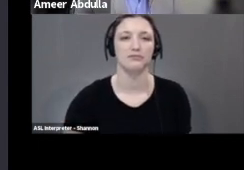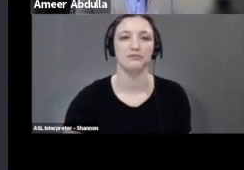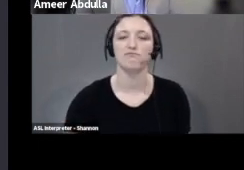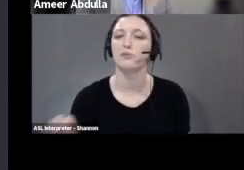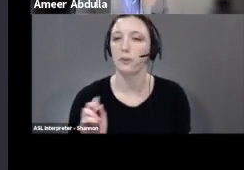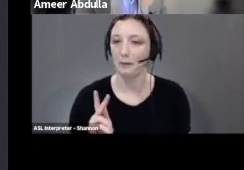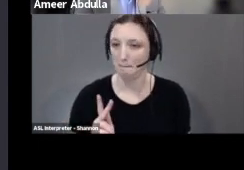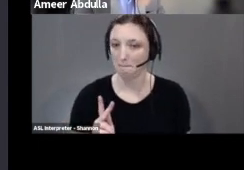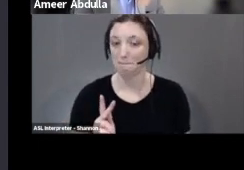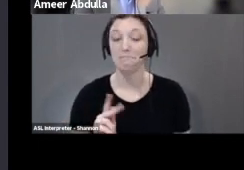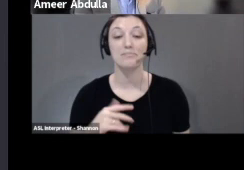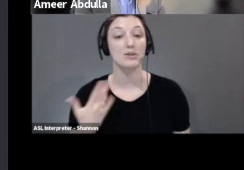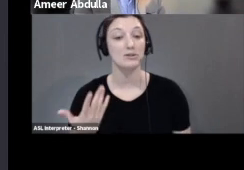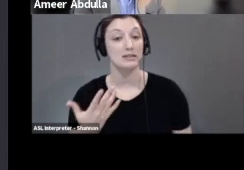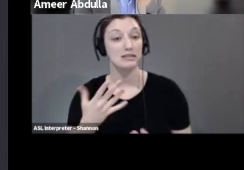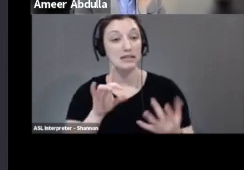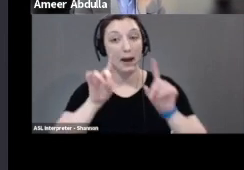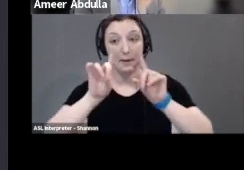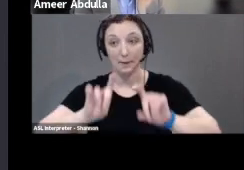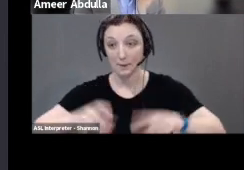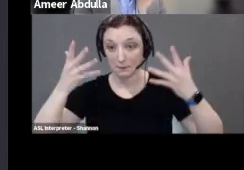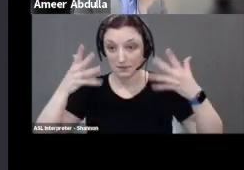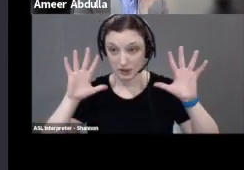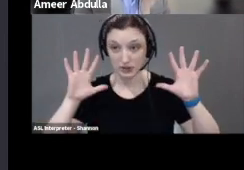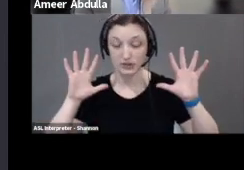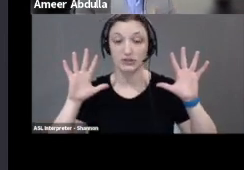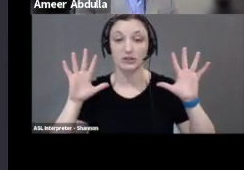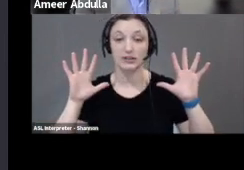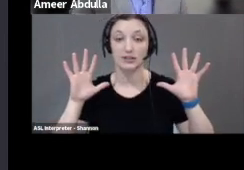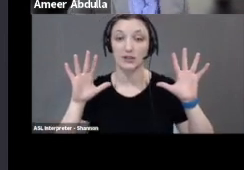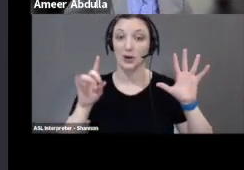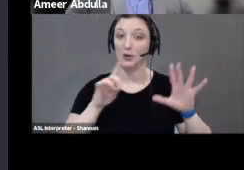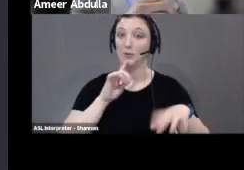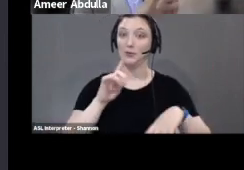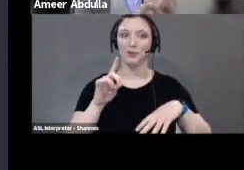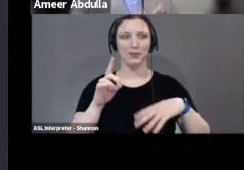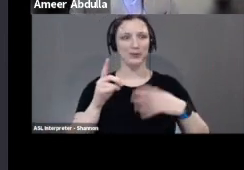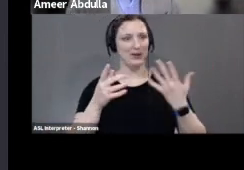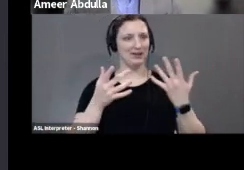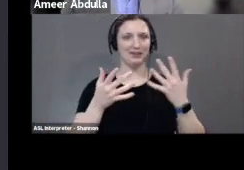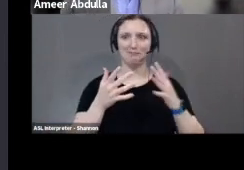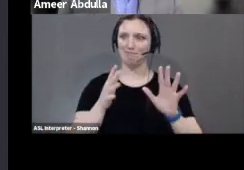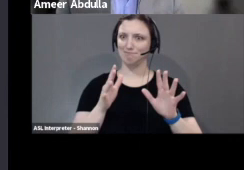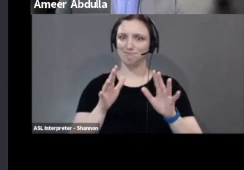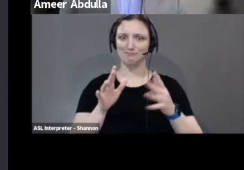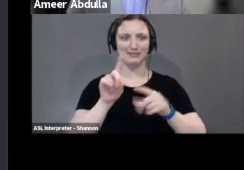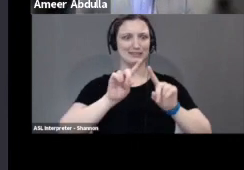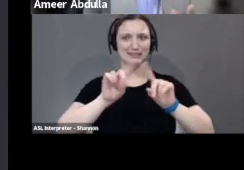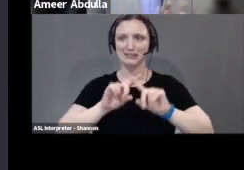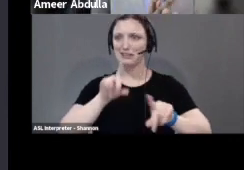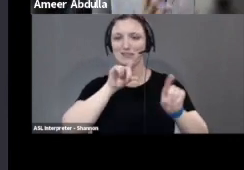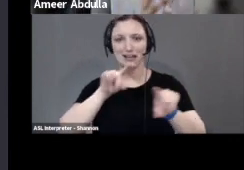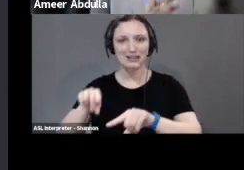So looks like our polling is done, and mixed bag, very mixed bag, which is kind of cool and exciting. We've